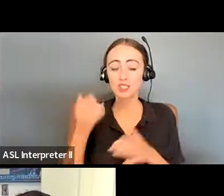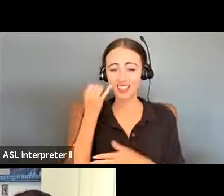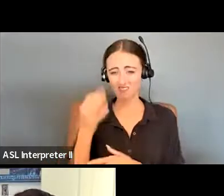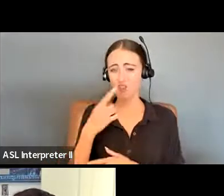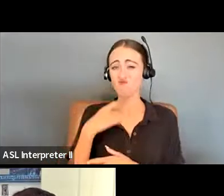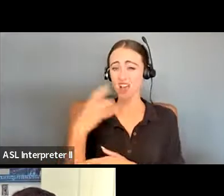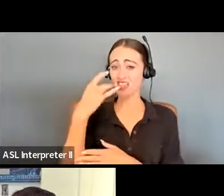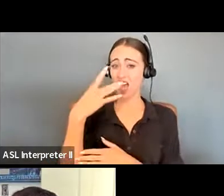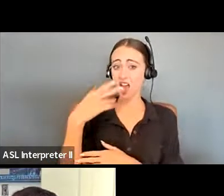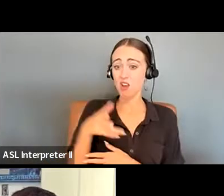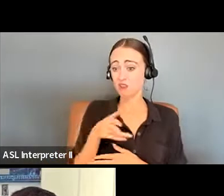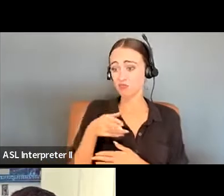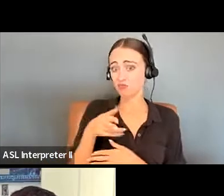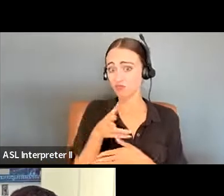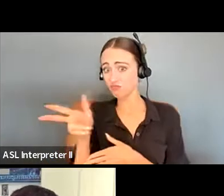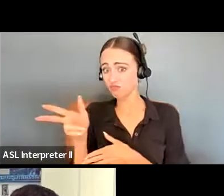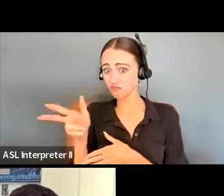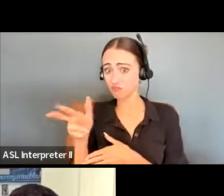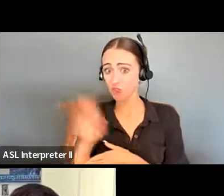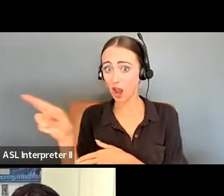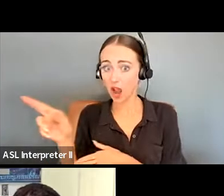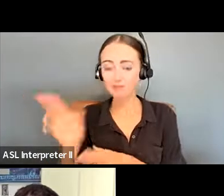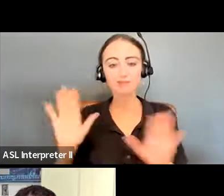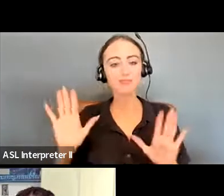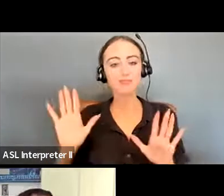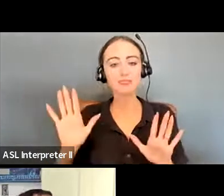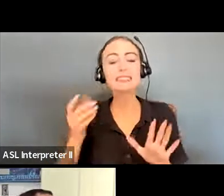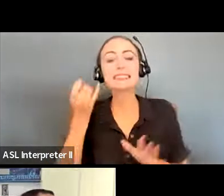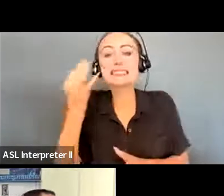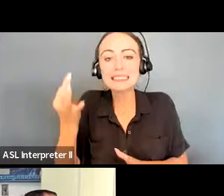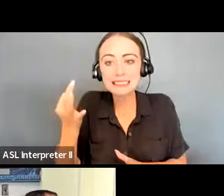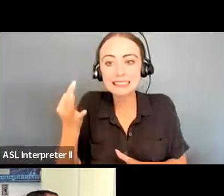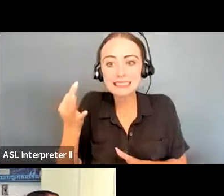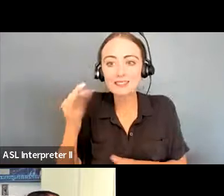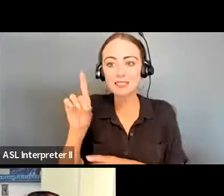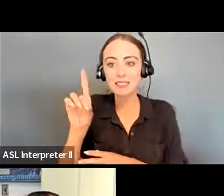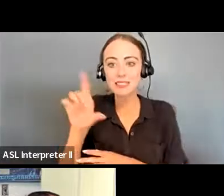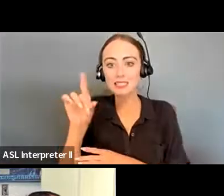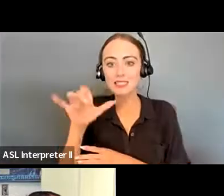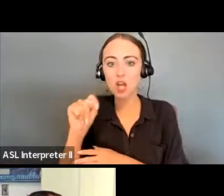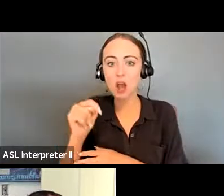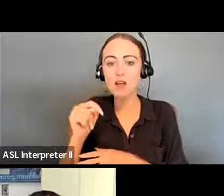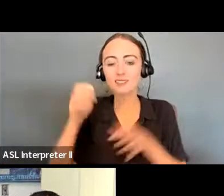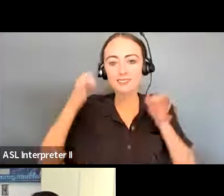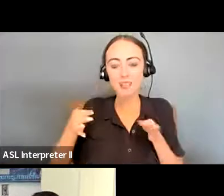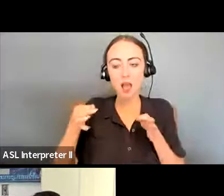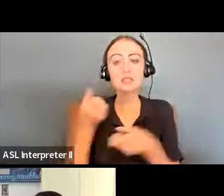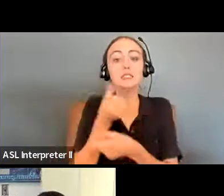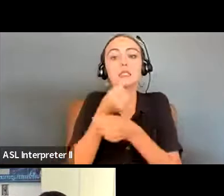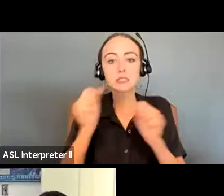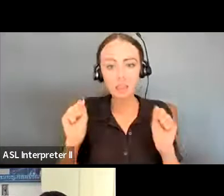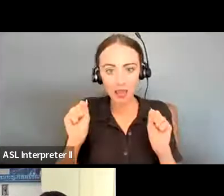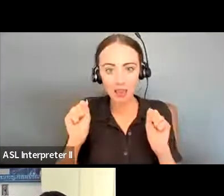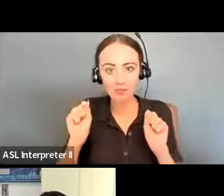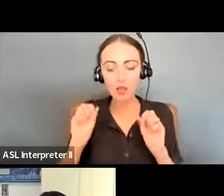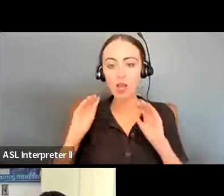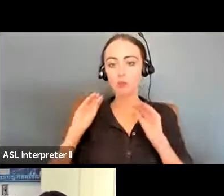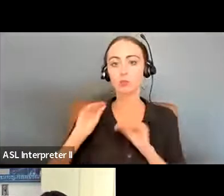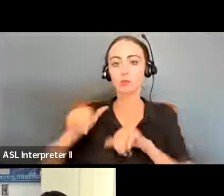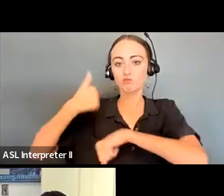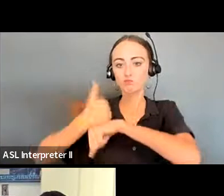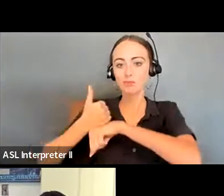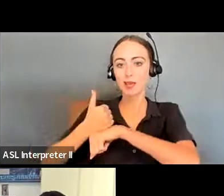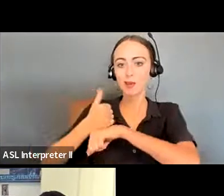light unless DDOT determines that allowing the right turn on red would be safe and the agency installs signage